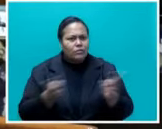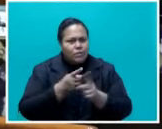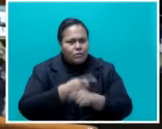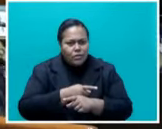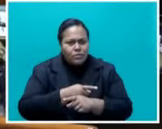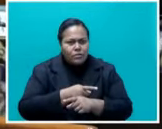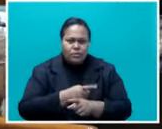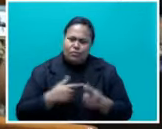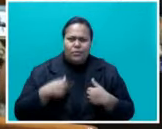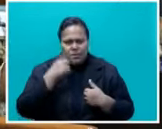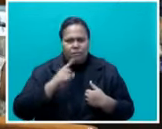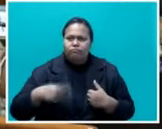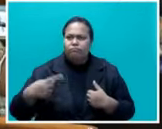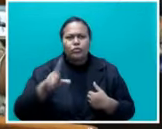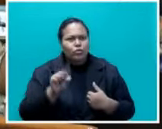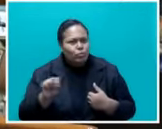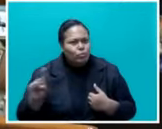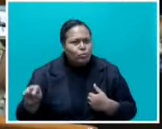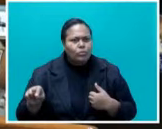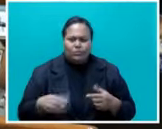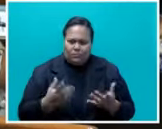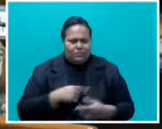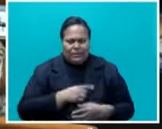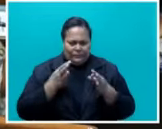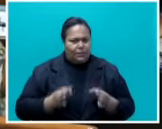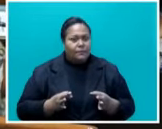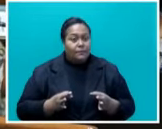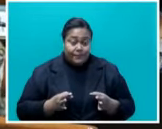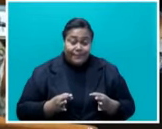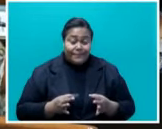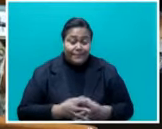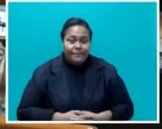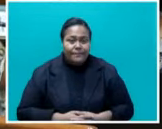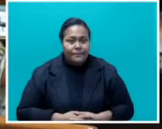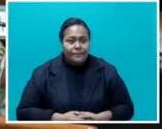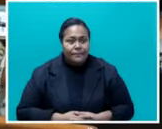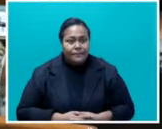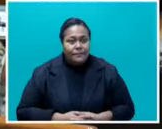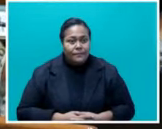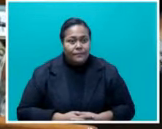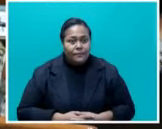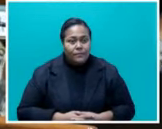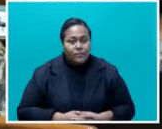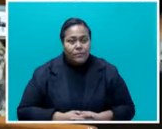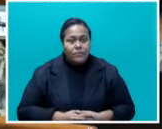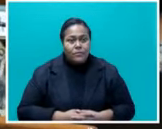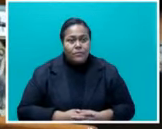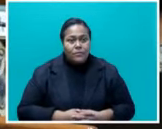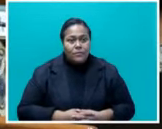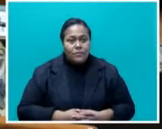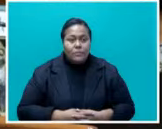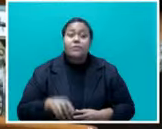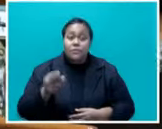to do what we want to do. That's fine, Mr. Speaker, but let me say this. Of course, governments